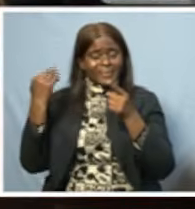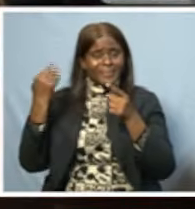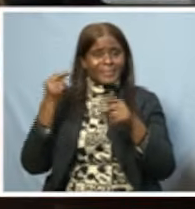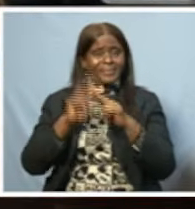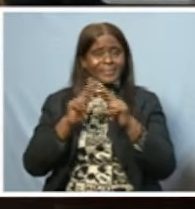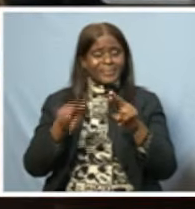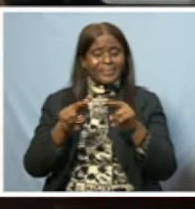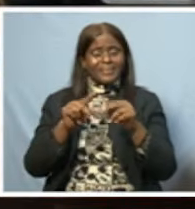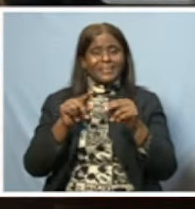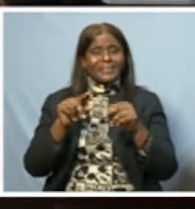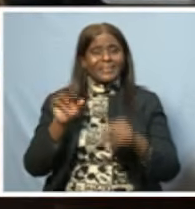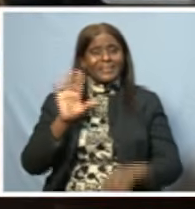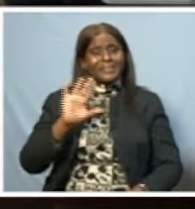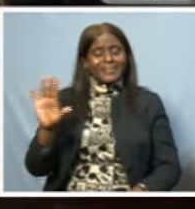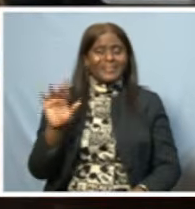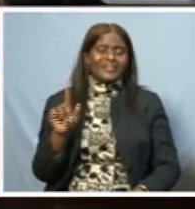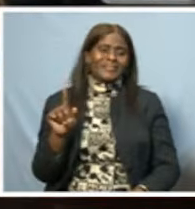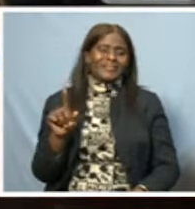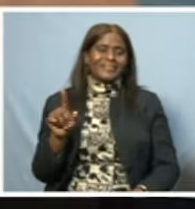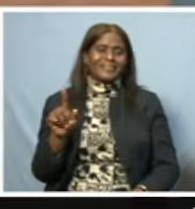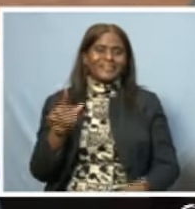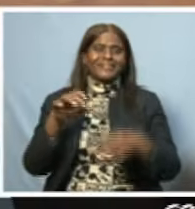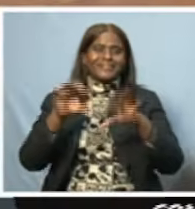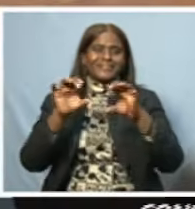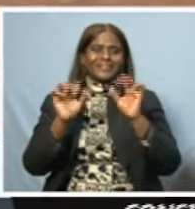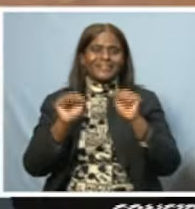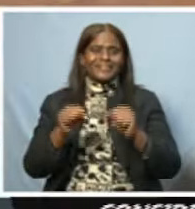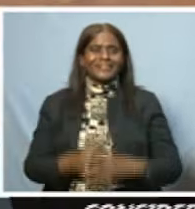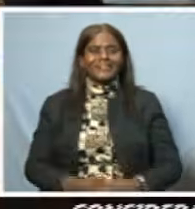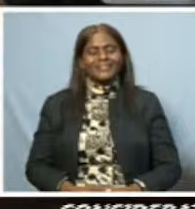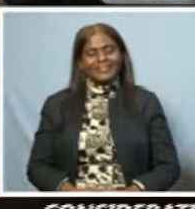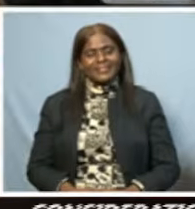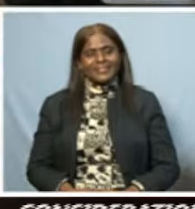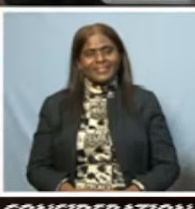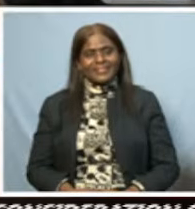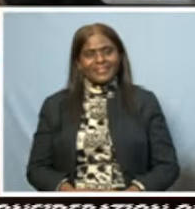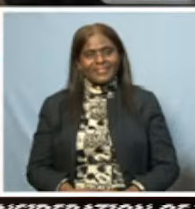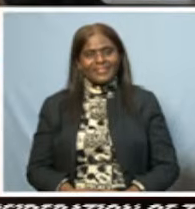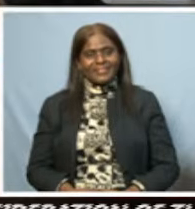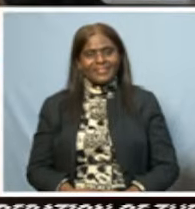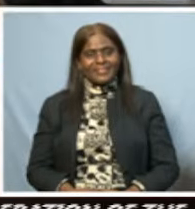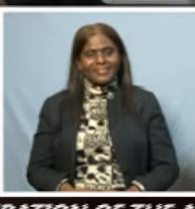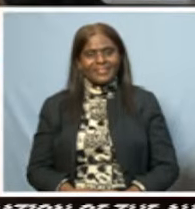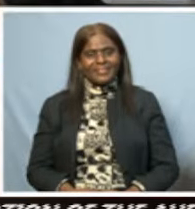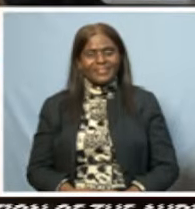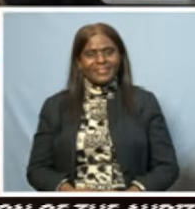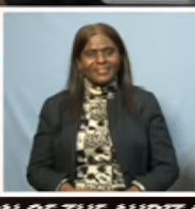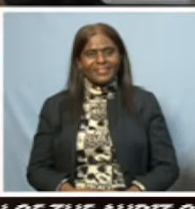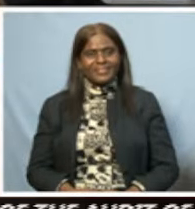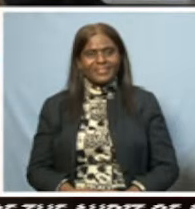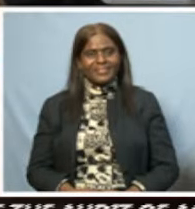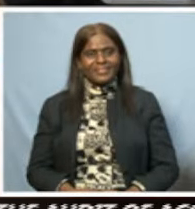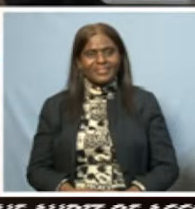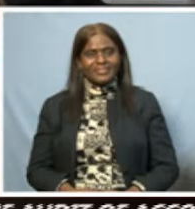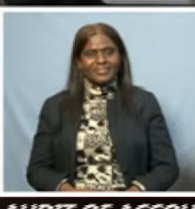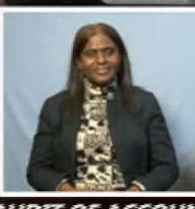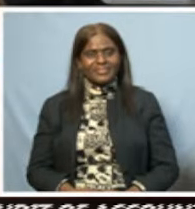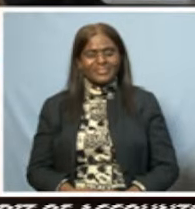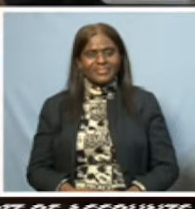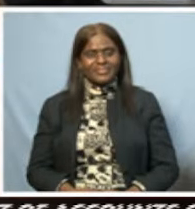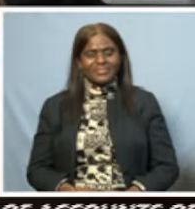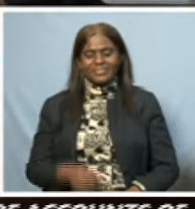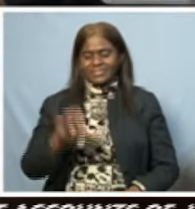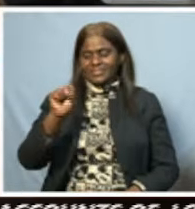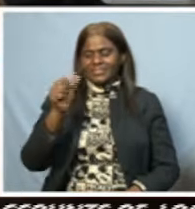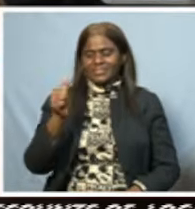time, which surrounding procurement. The dumping site, all the is not needed, and